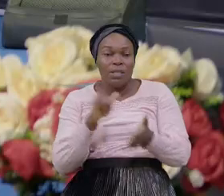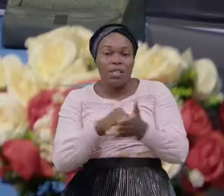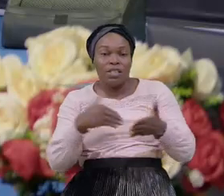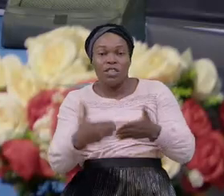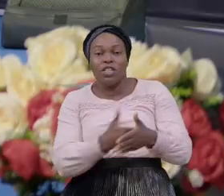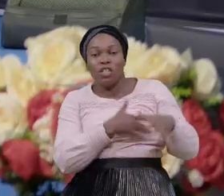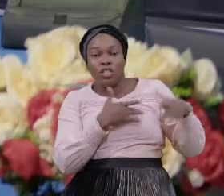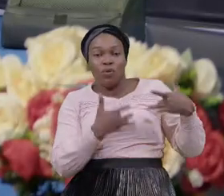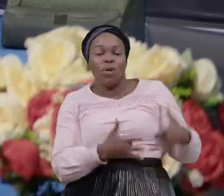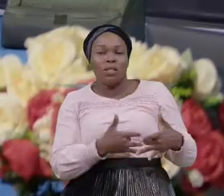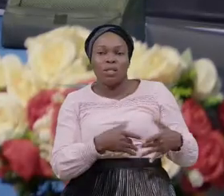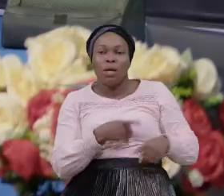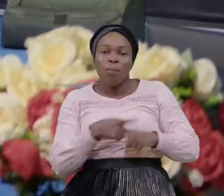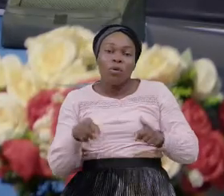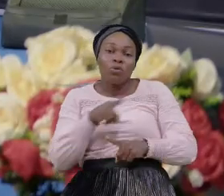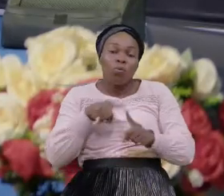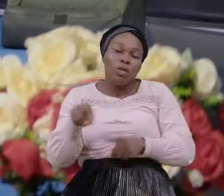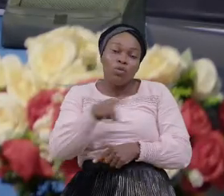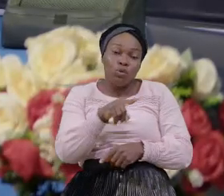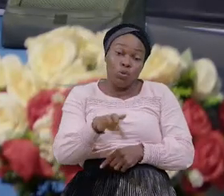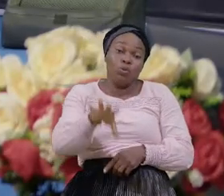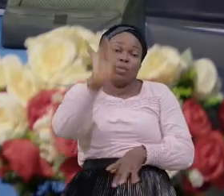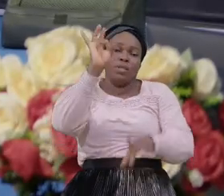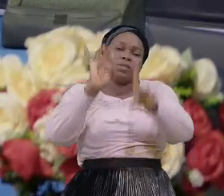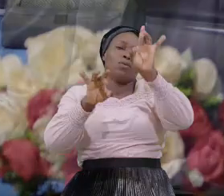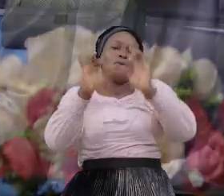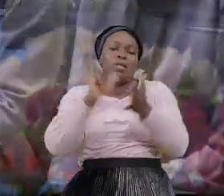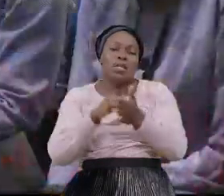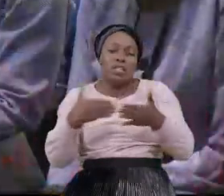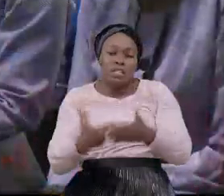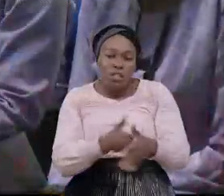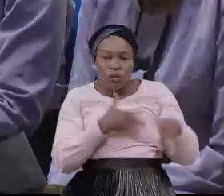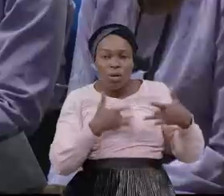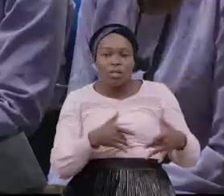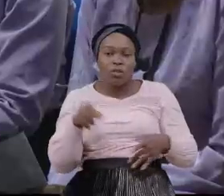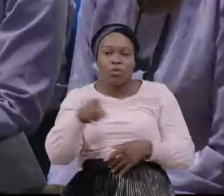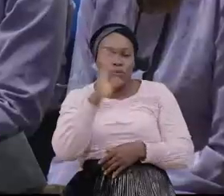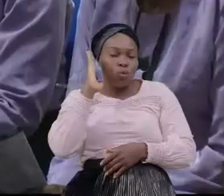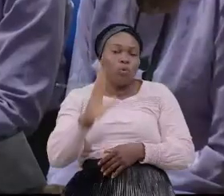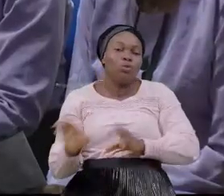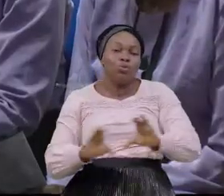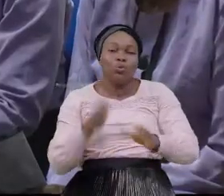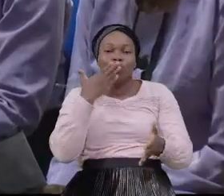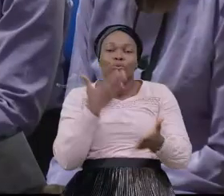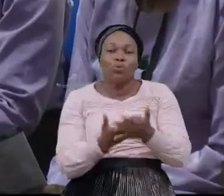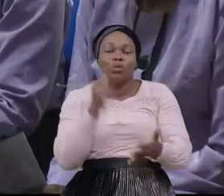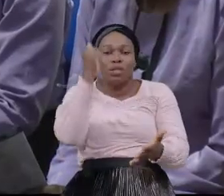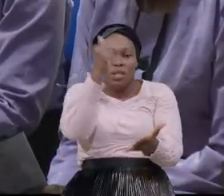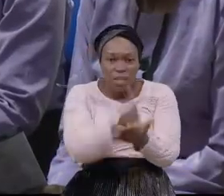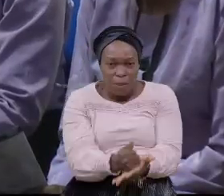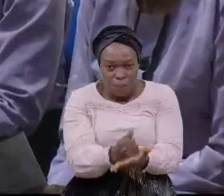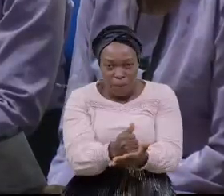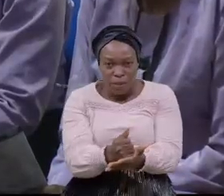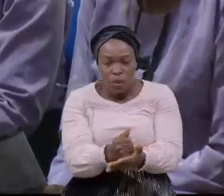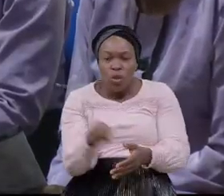rediscover that new heart, you will do good. If you have the money, you'll build